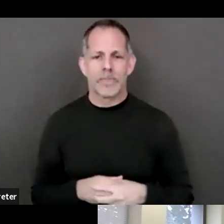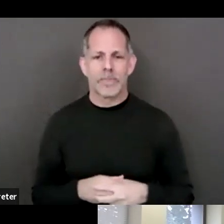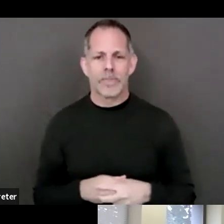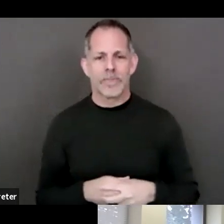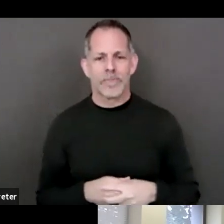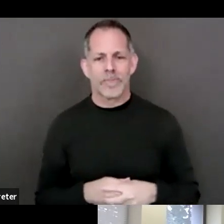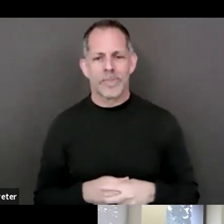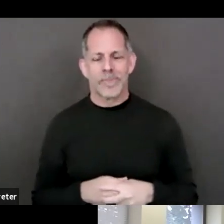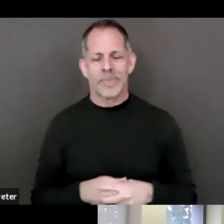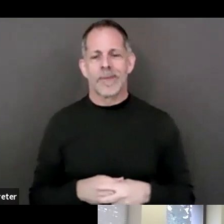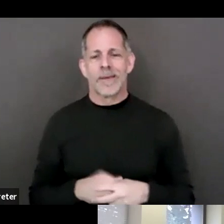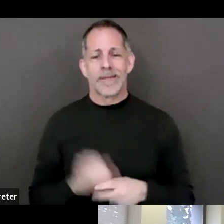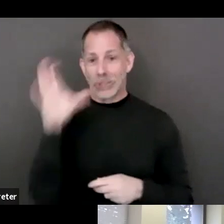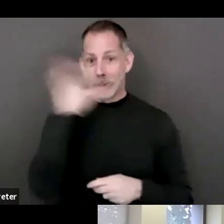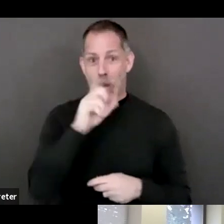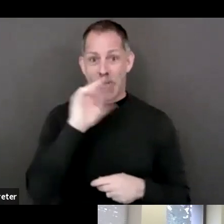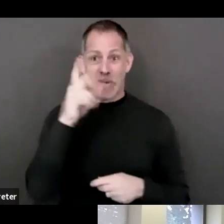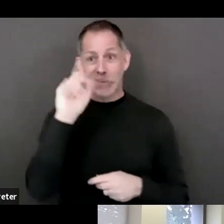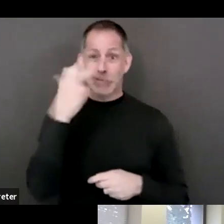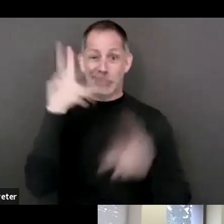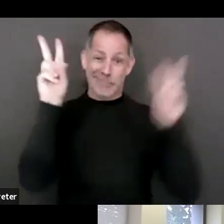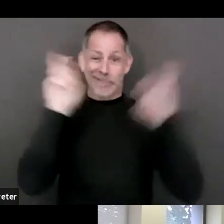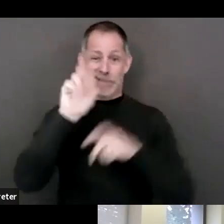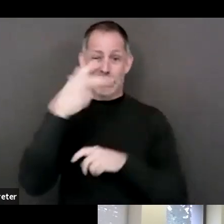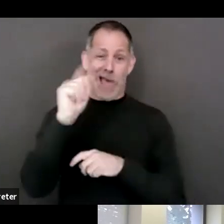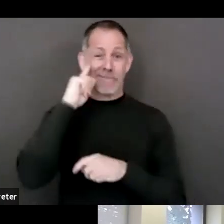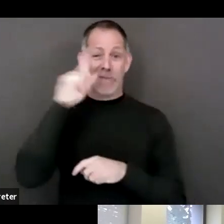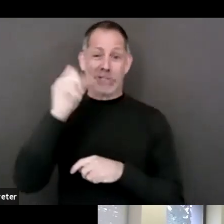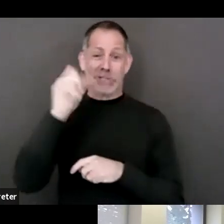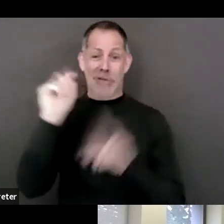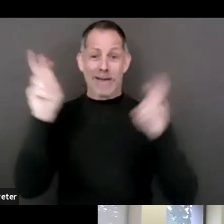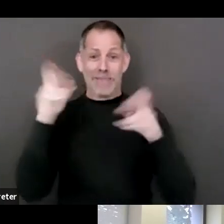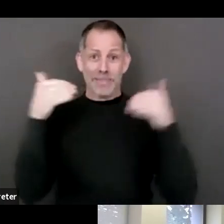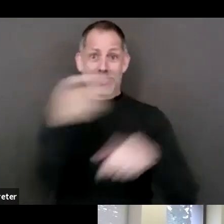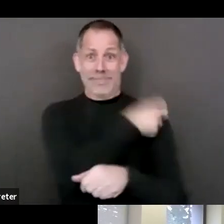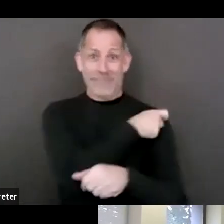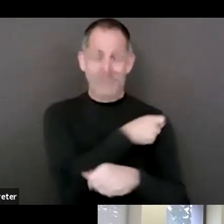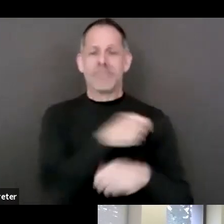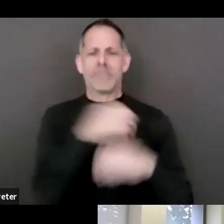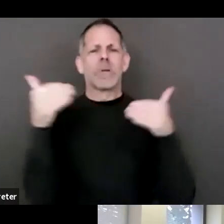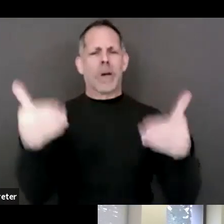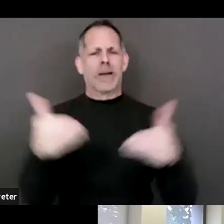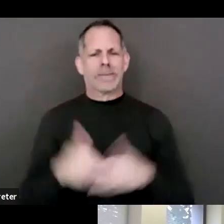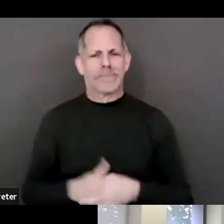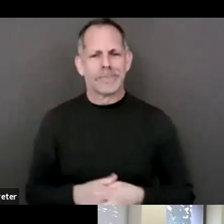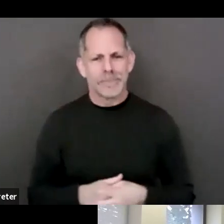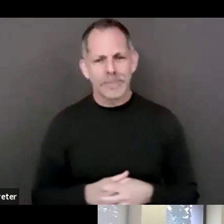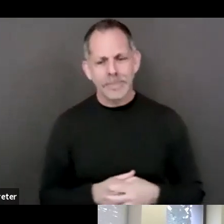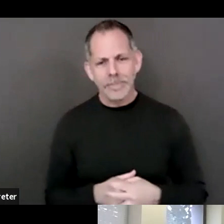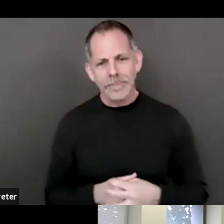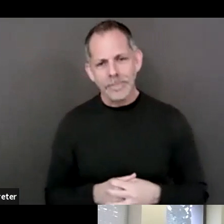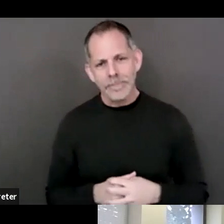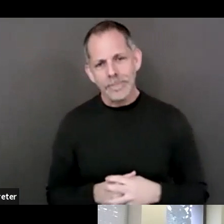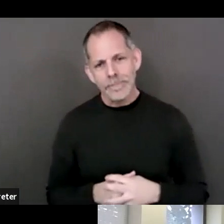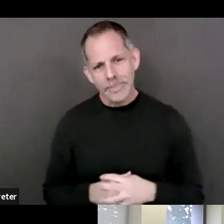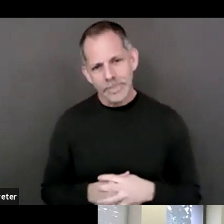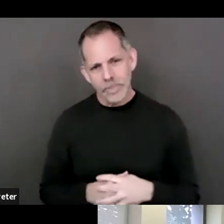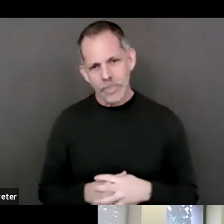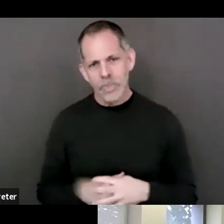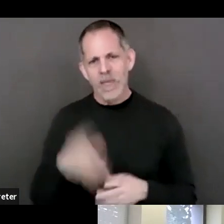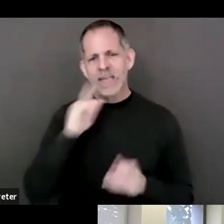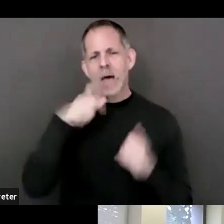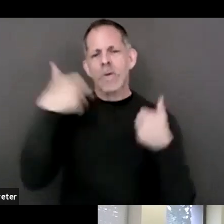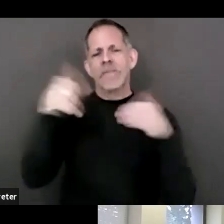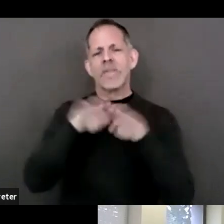some of the community-based clinics and other things with our great partners from our fire EMS community, I'll turn it over to Shawneri.